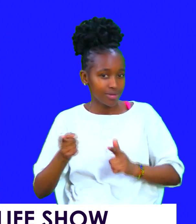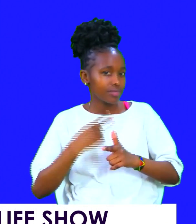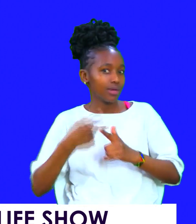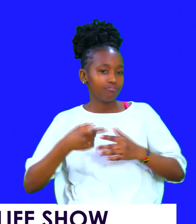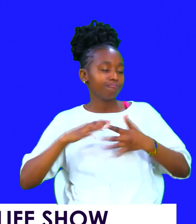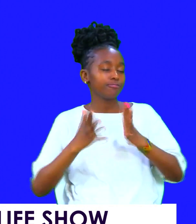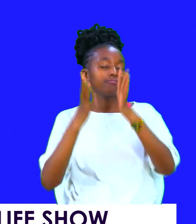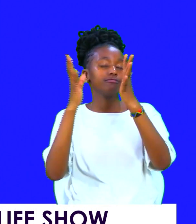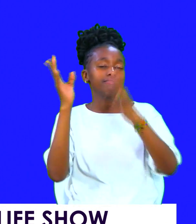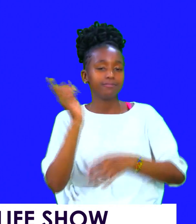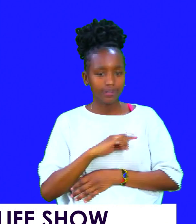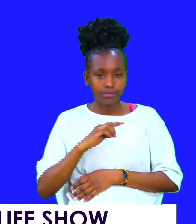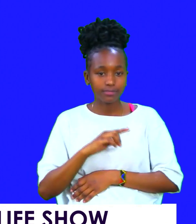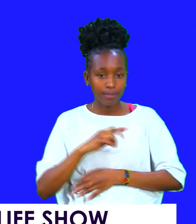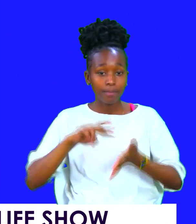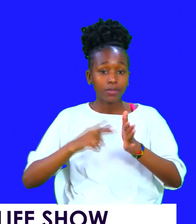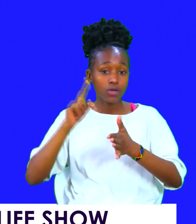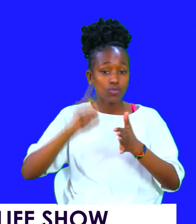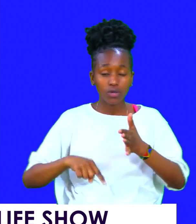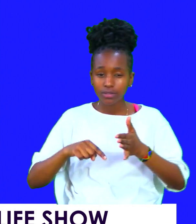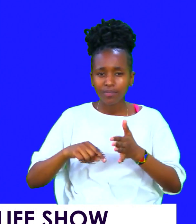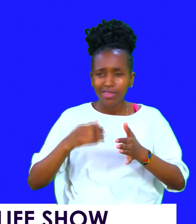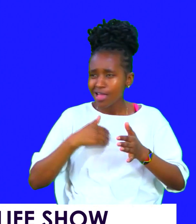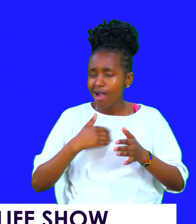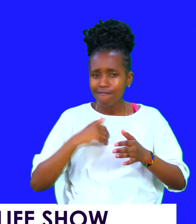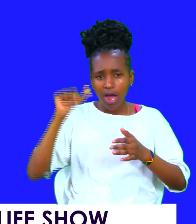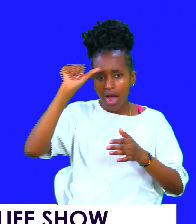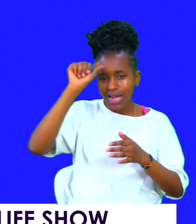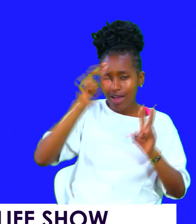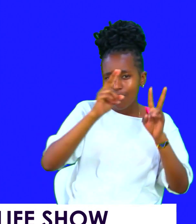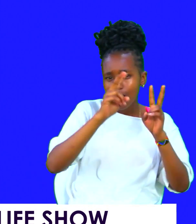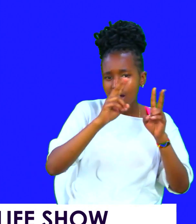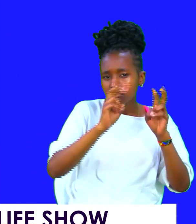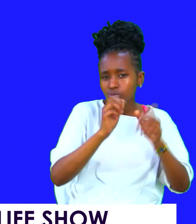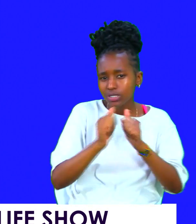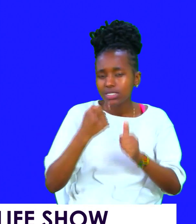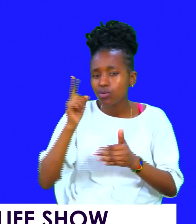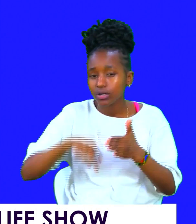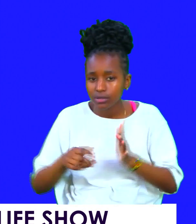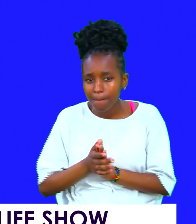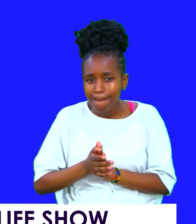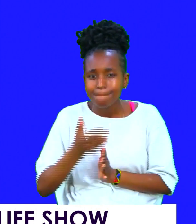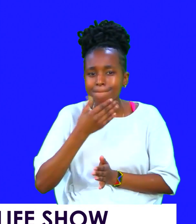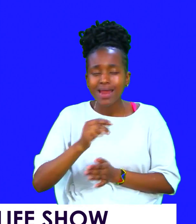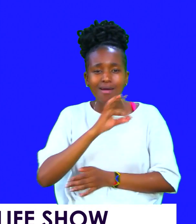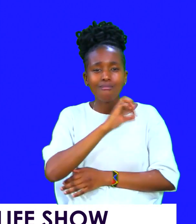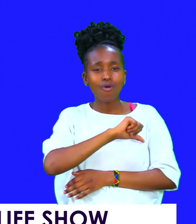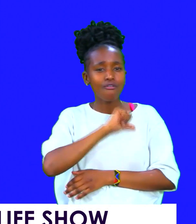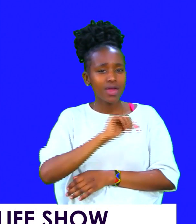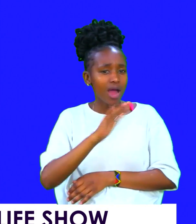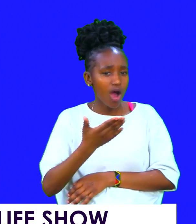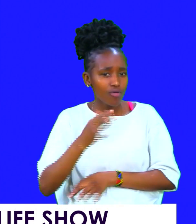What does it profit a man to gain the whole world and to lose his own soul? At the Treasures of Life show, we are focusing on